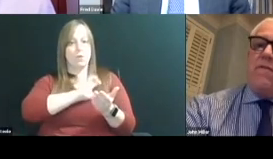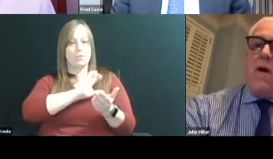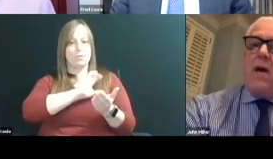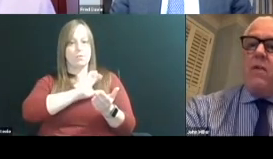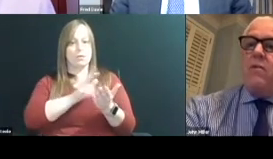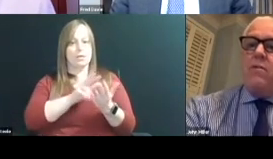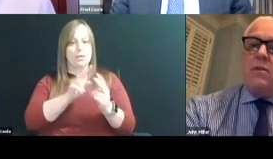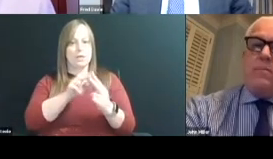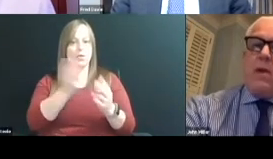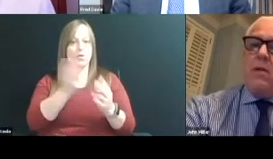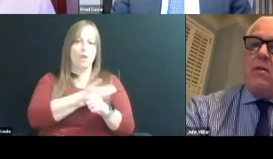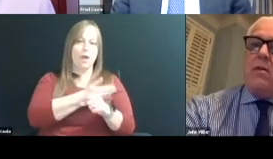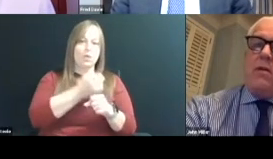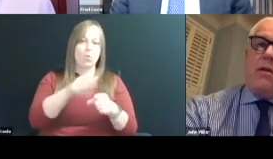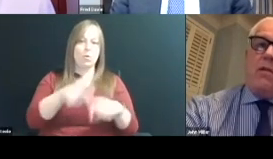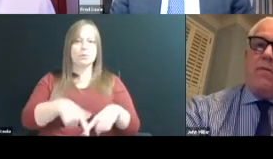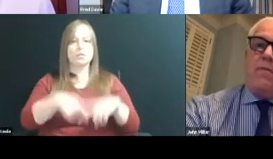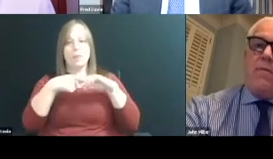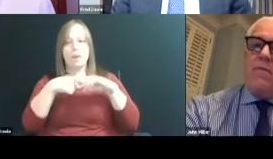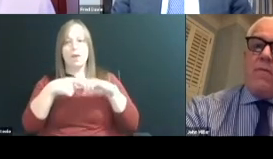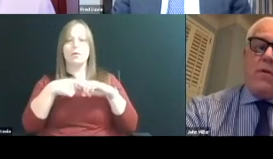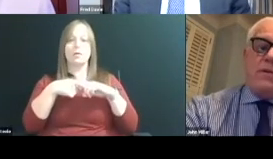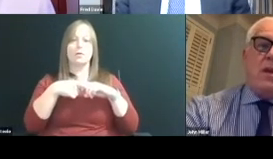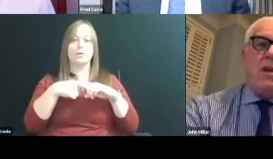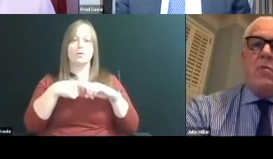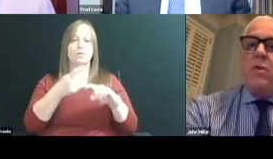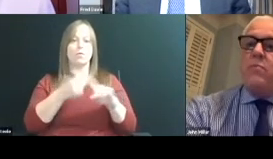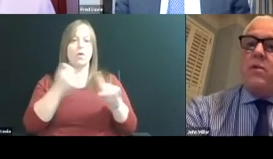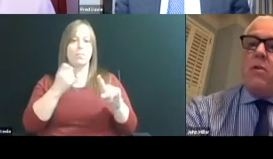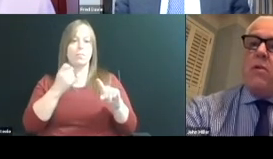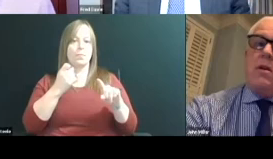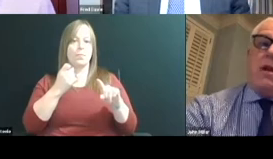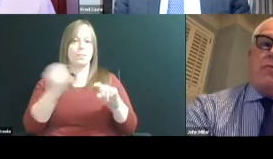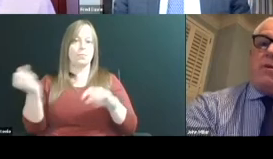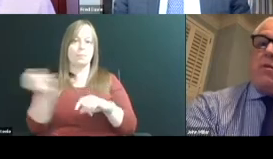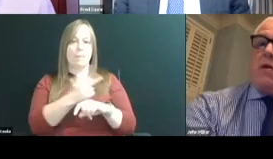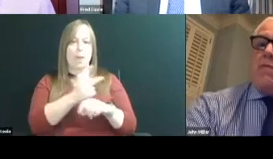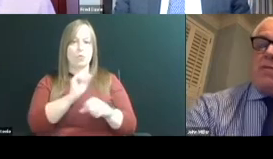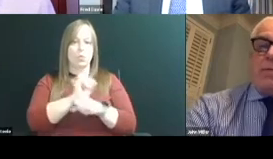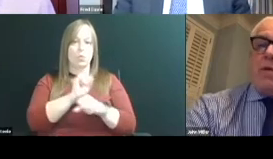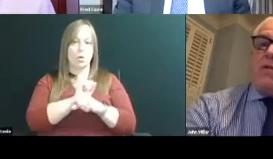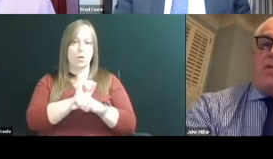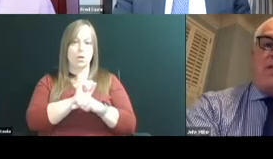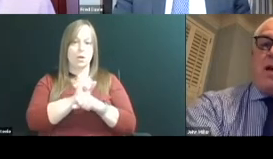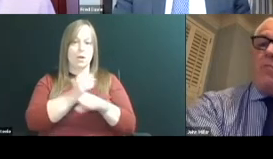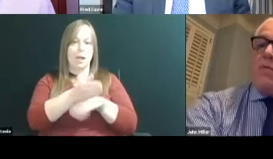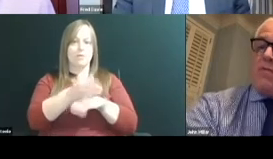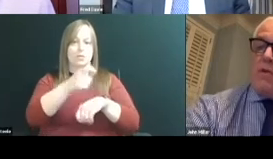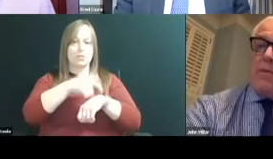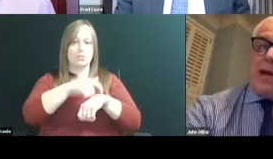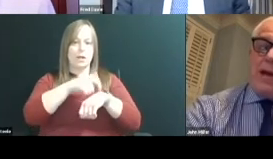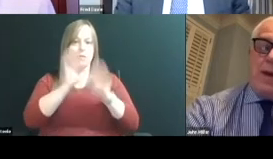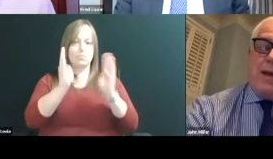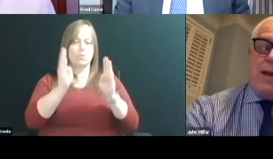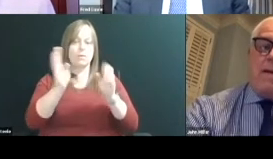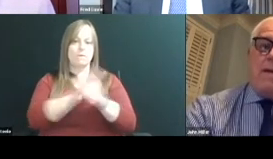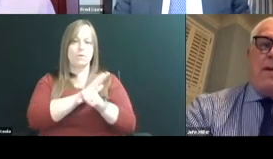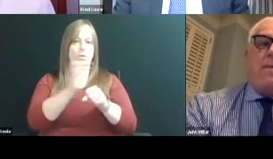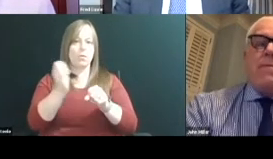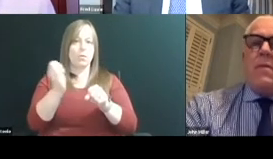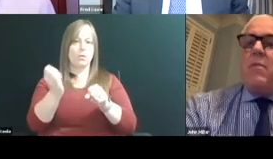was either fired or suspended from the force was returned, and returned after a period of time with full back